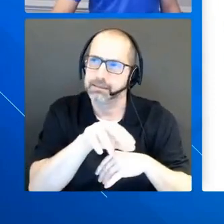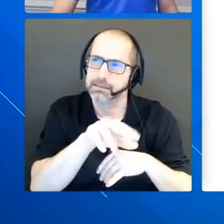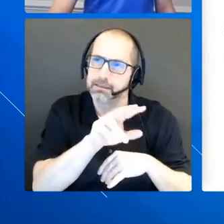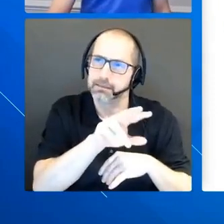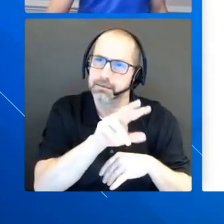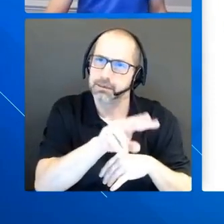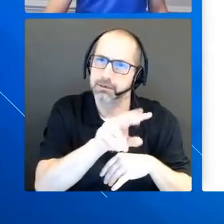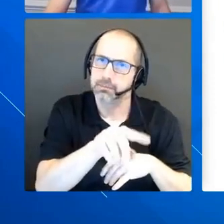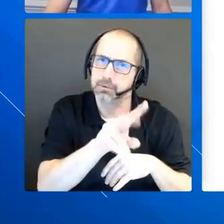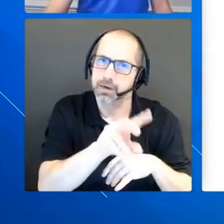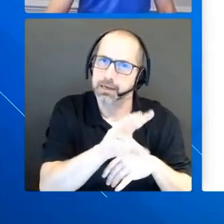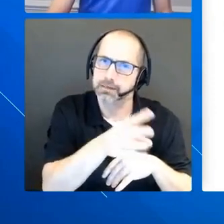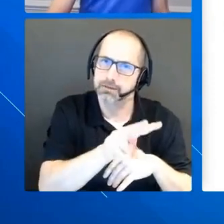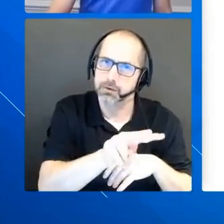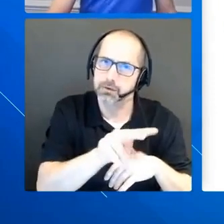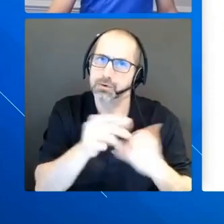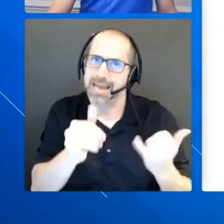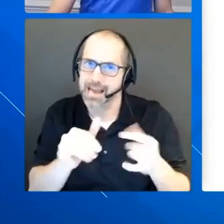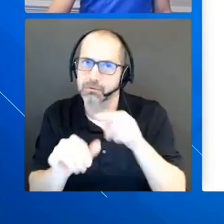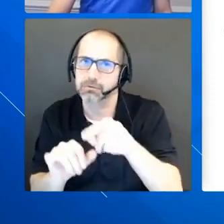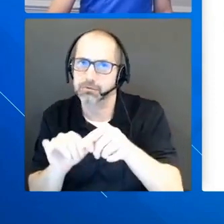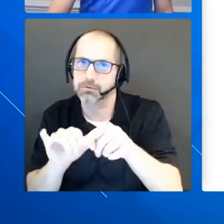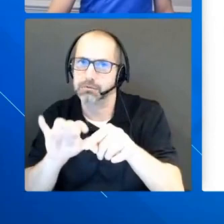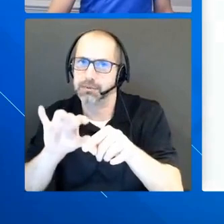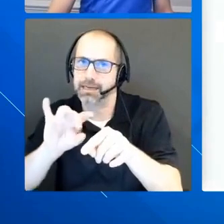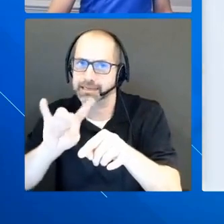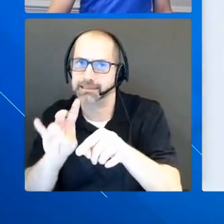what I think, 87.